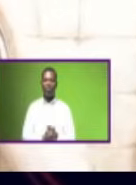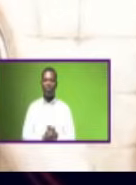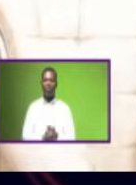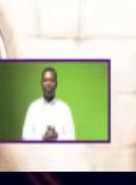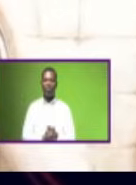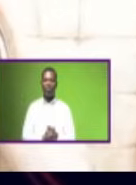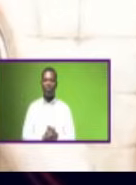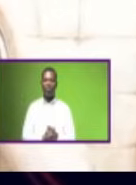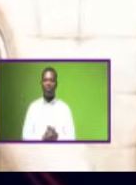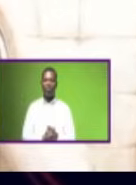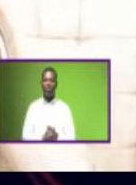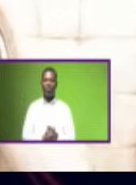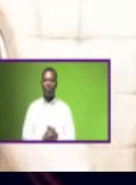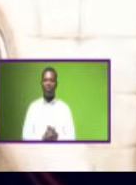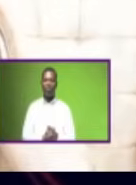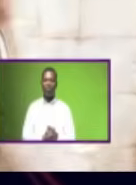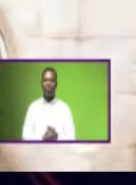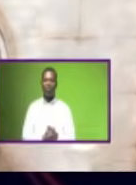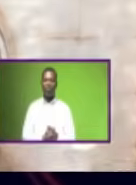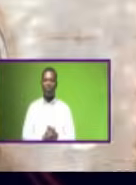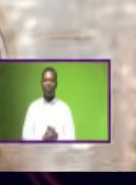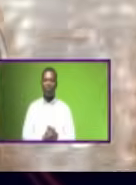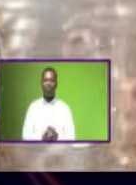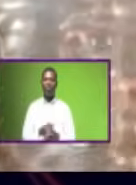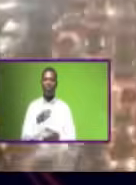shows how